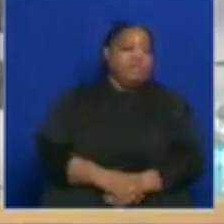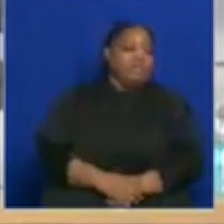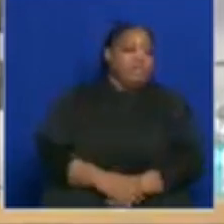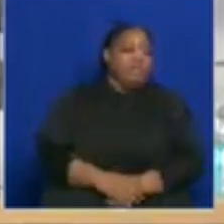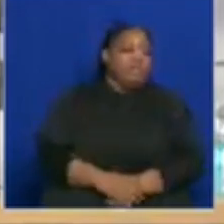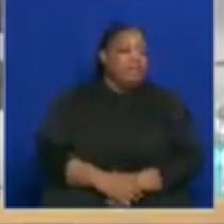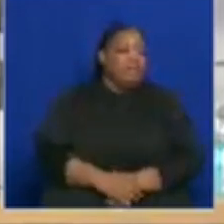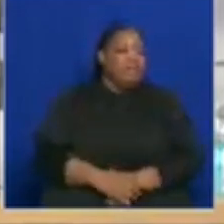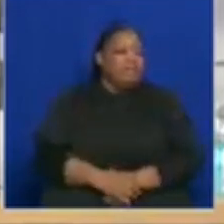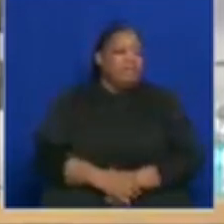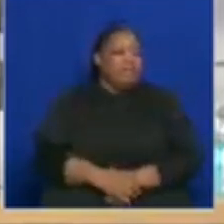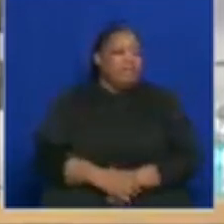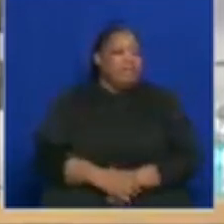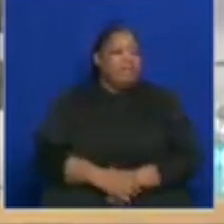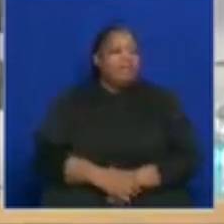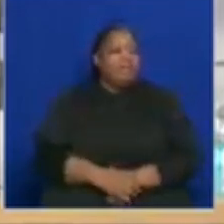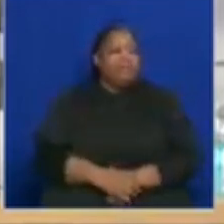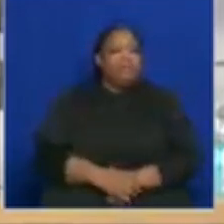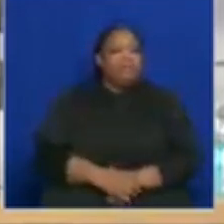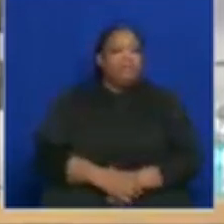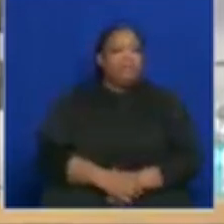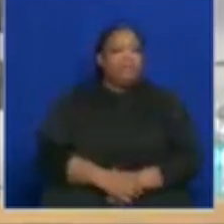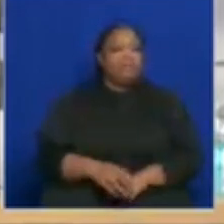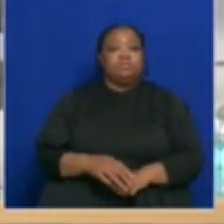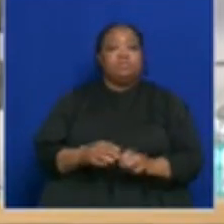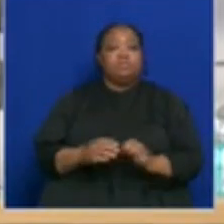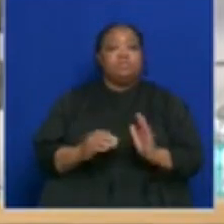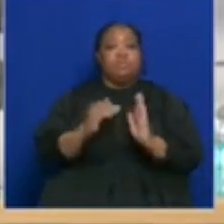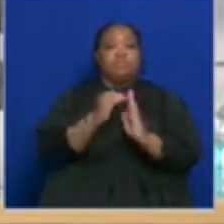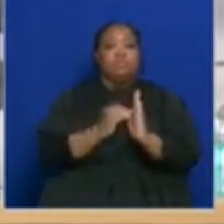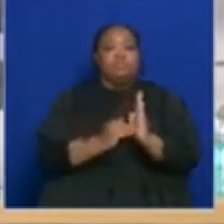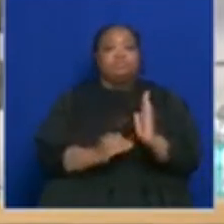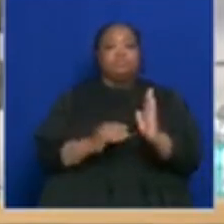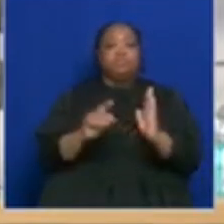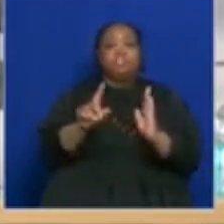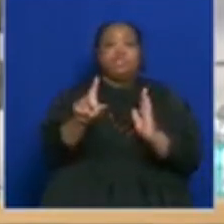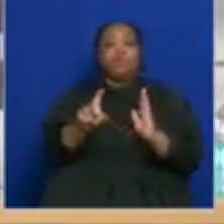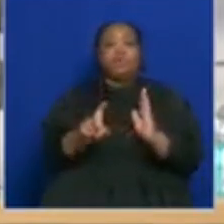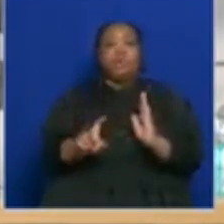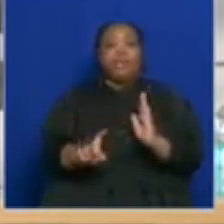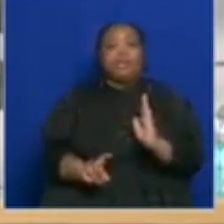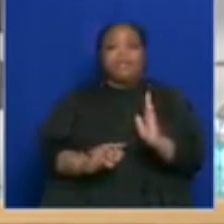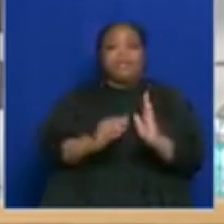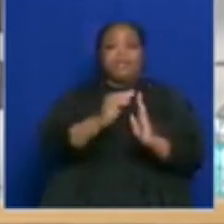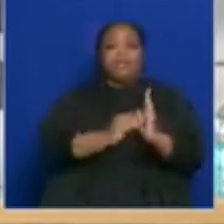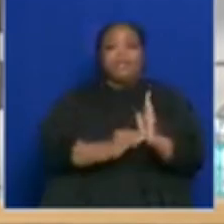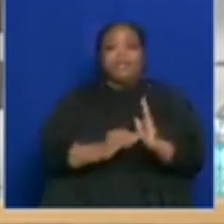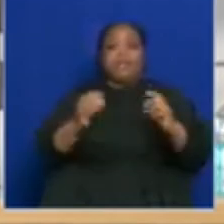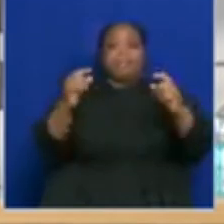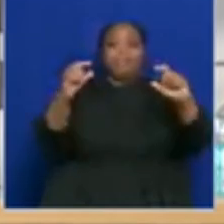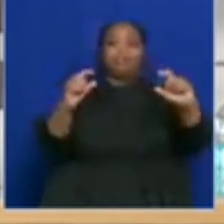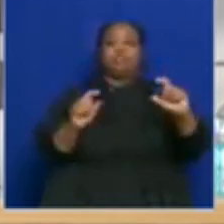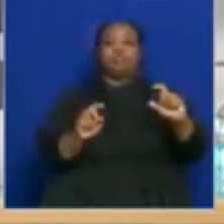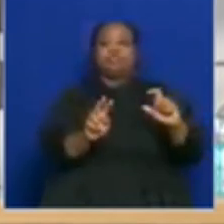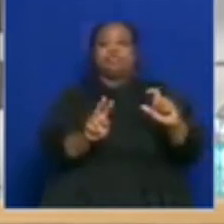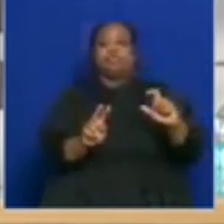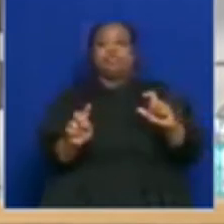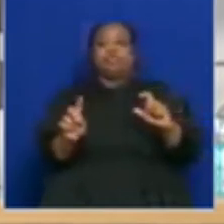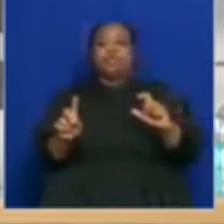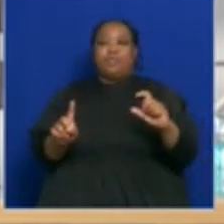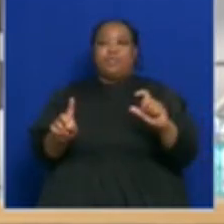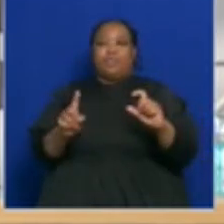That would then conclude the list of questions asked of you under paragraph 2.1 of the